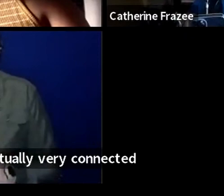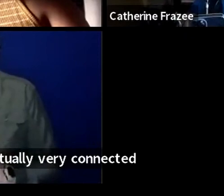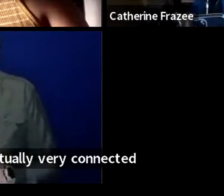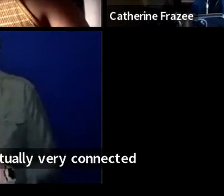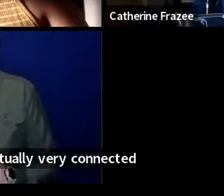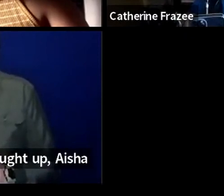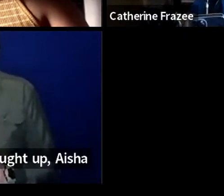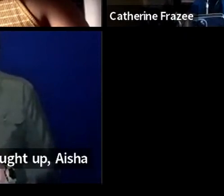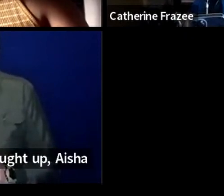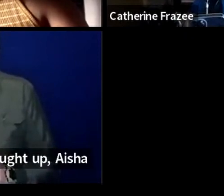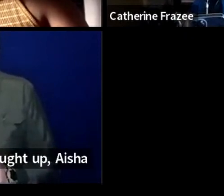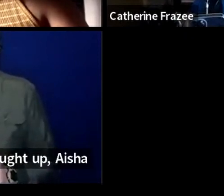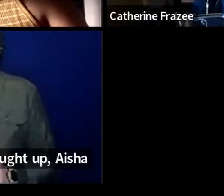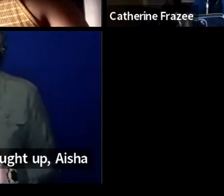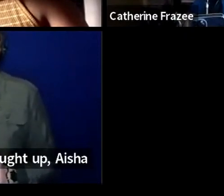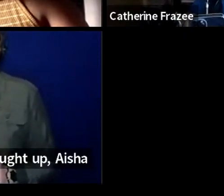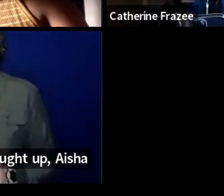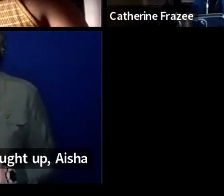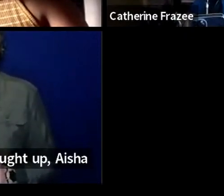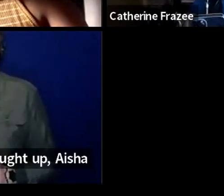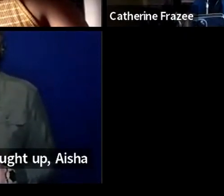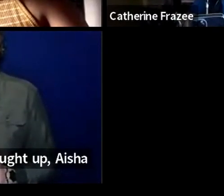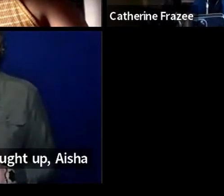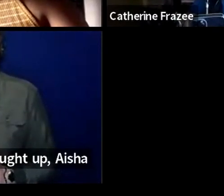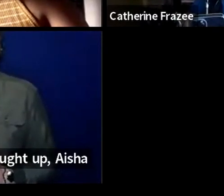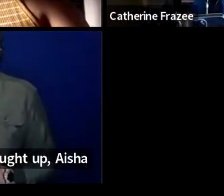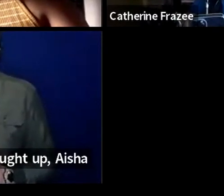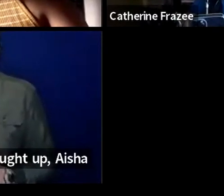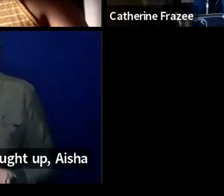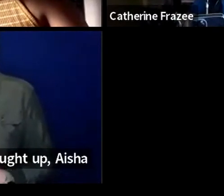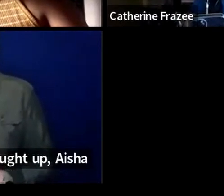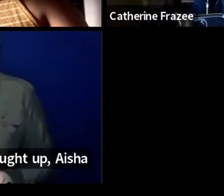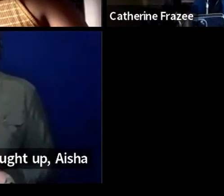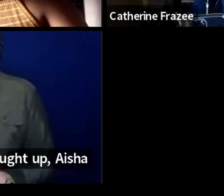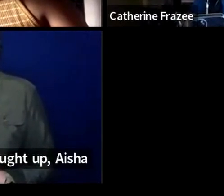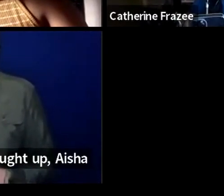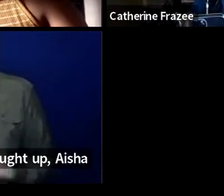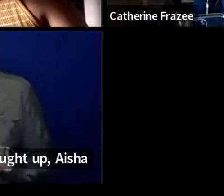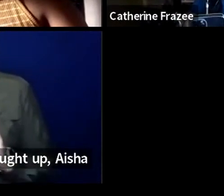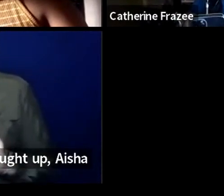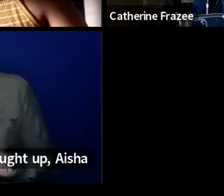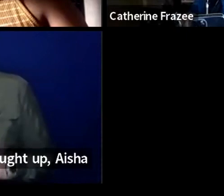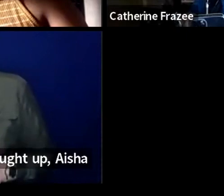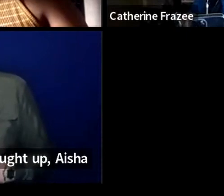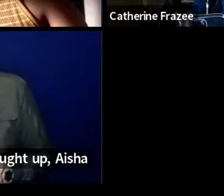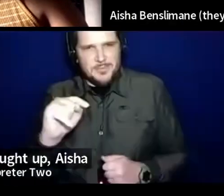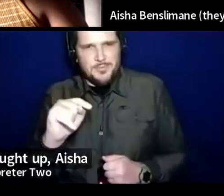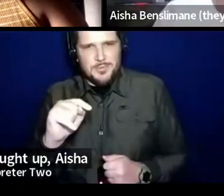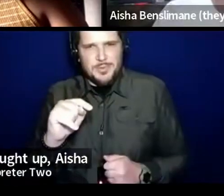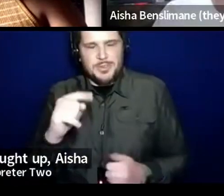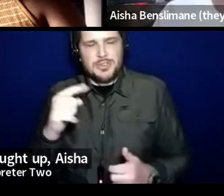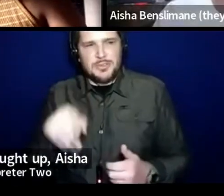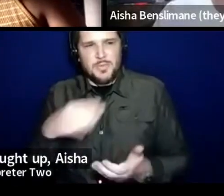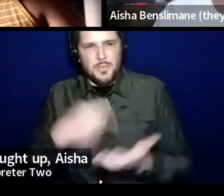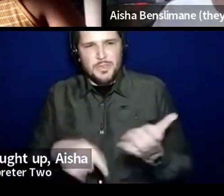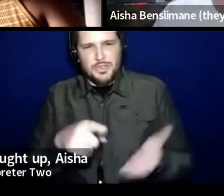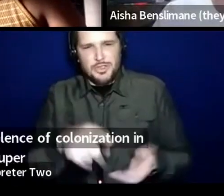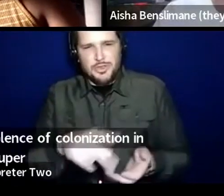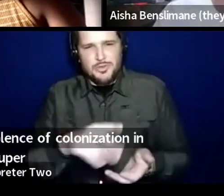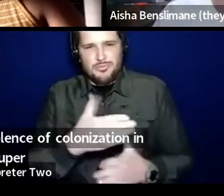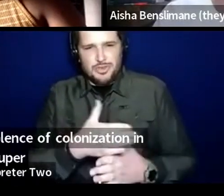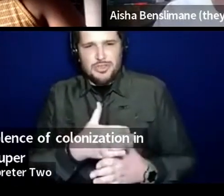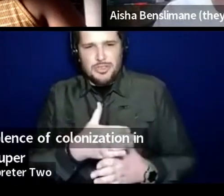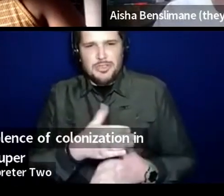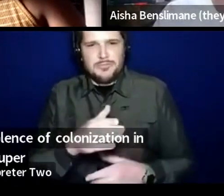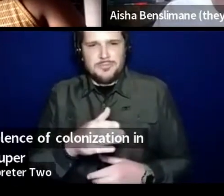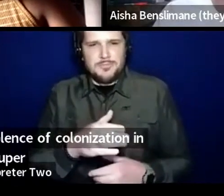of colonization in Canada. And it's super visible in what you shared around